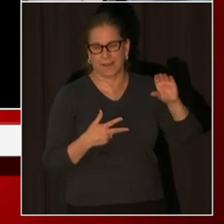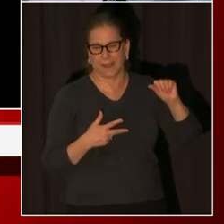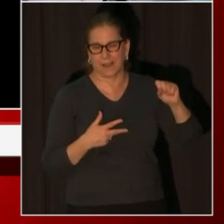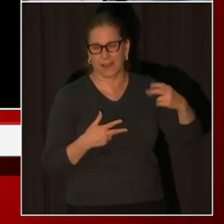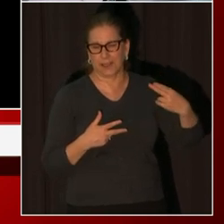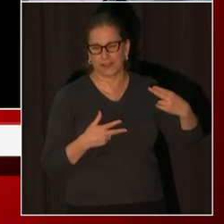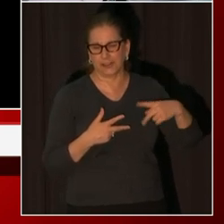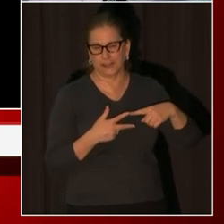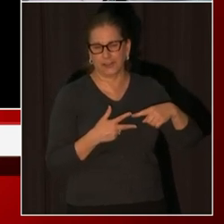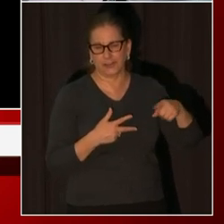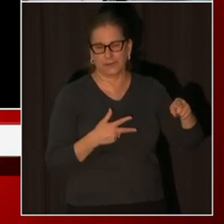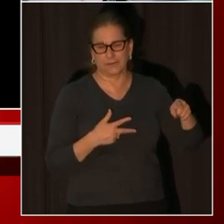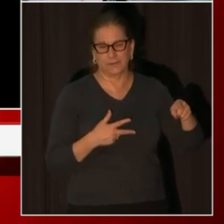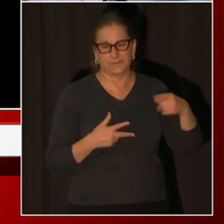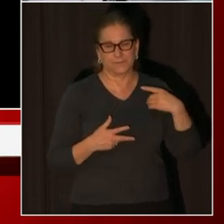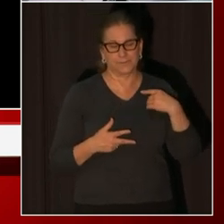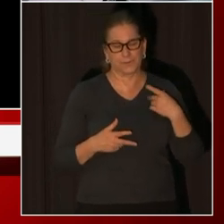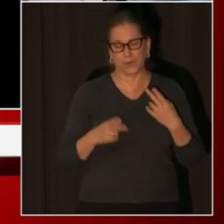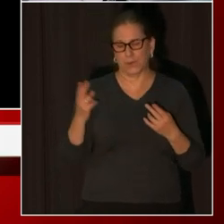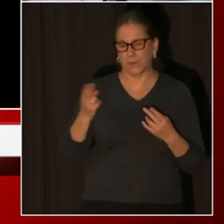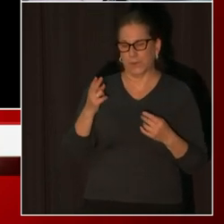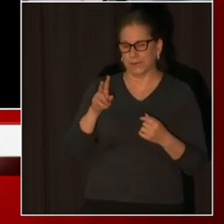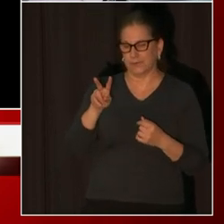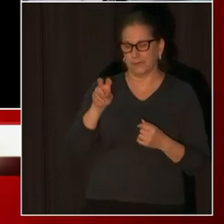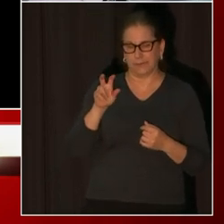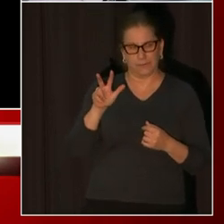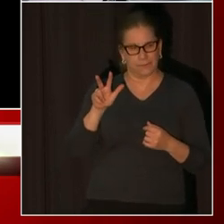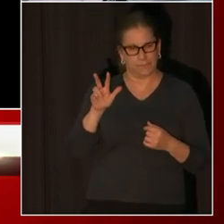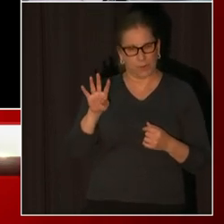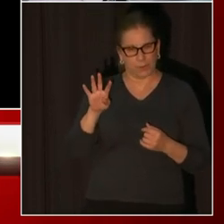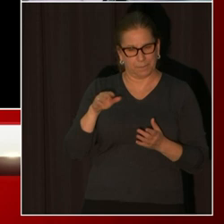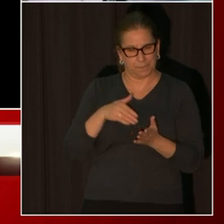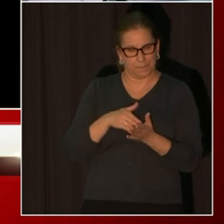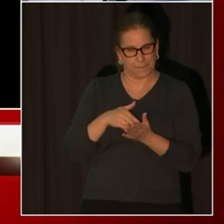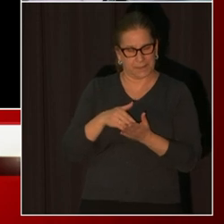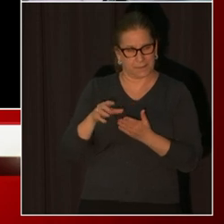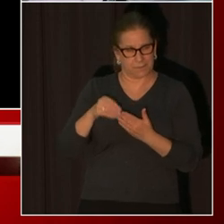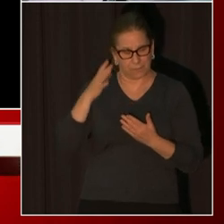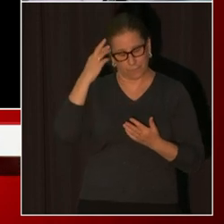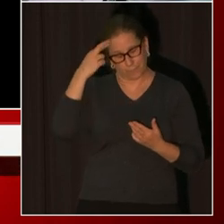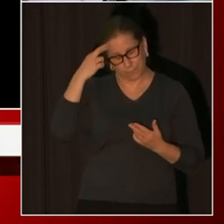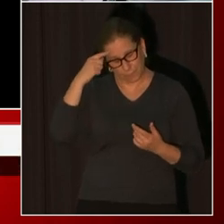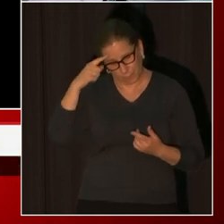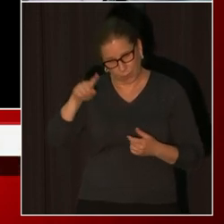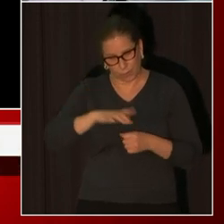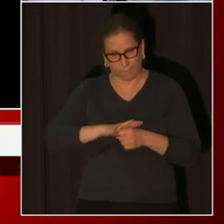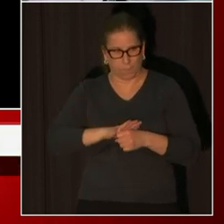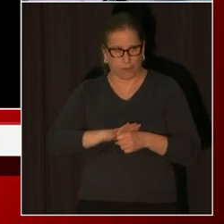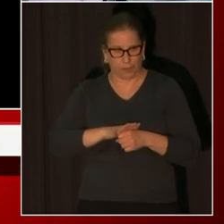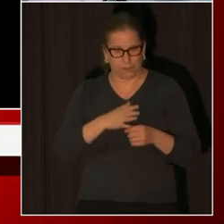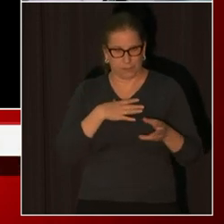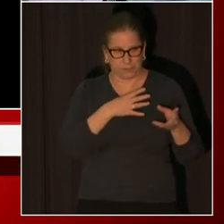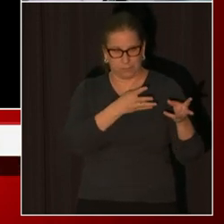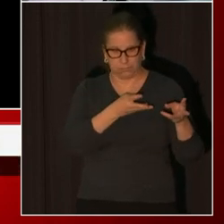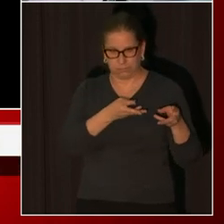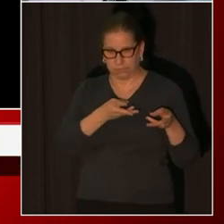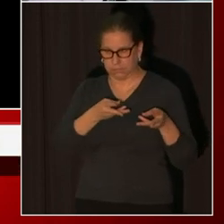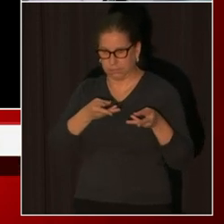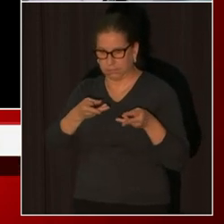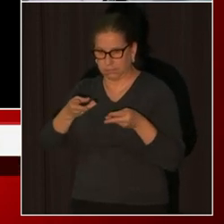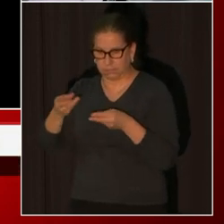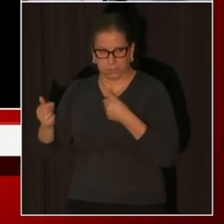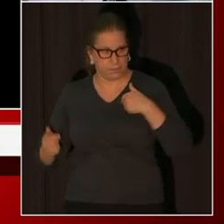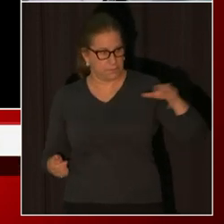$236.4 million, mostly for our COVID-19 response. So we're drawing on that reserve to front